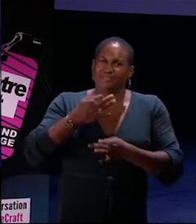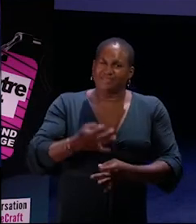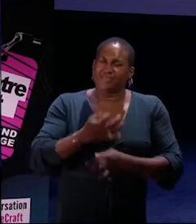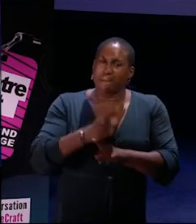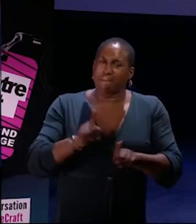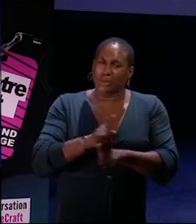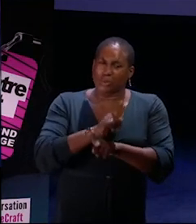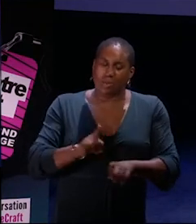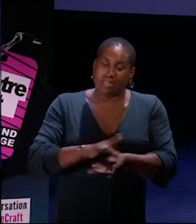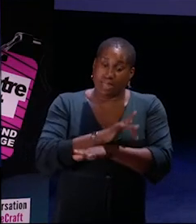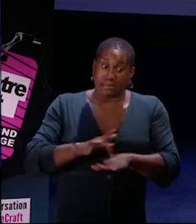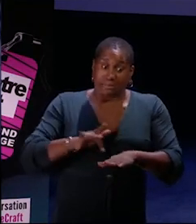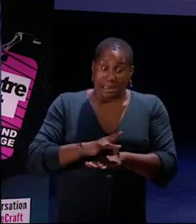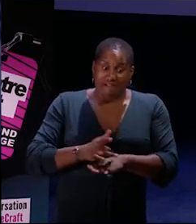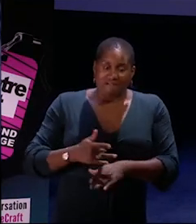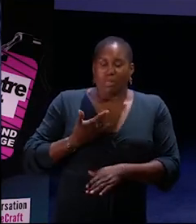have a space where you can do that.